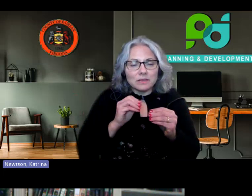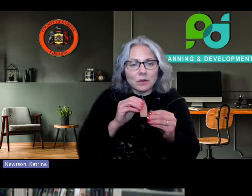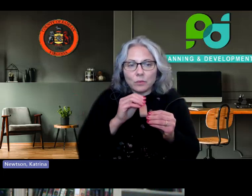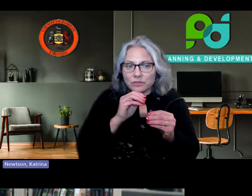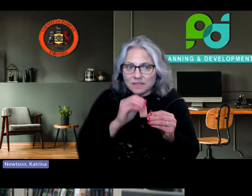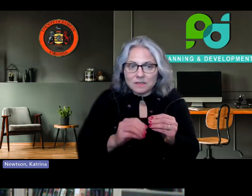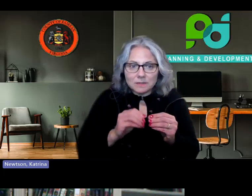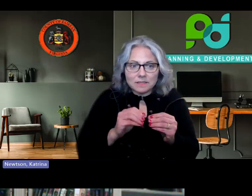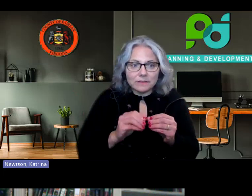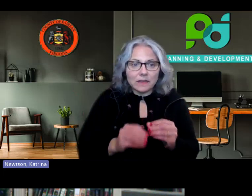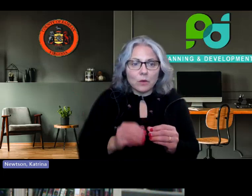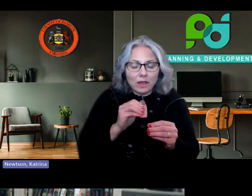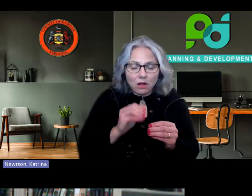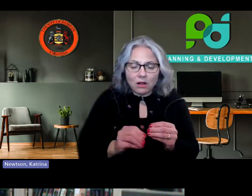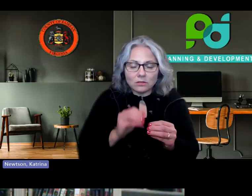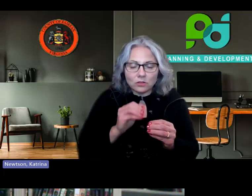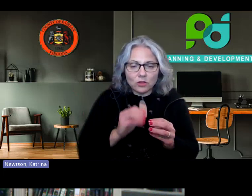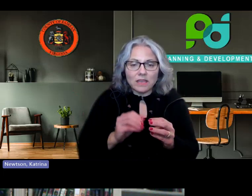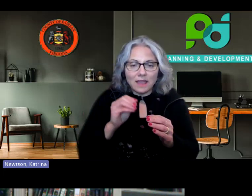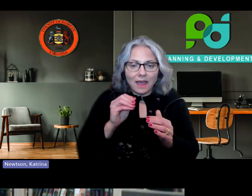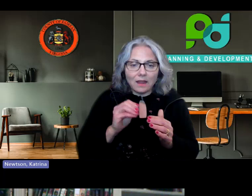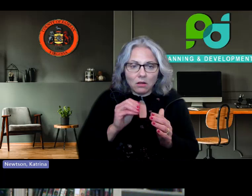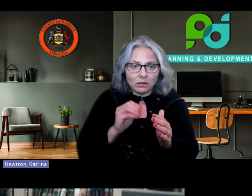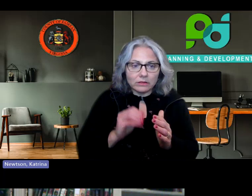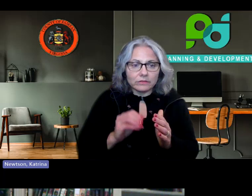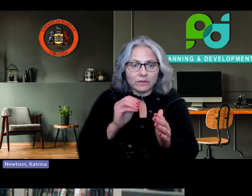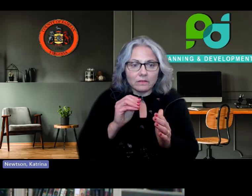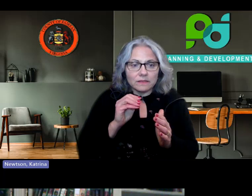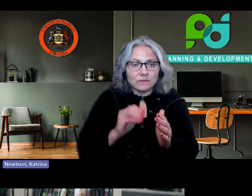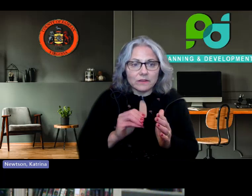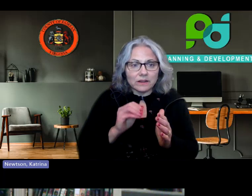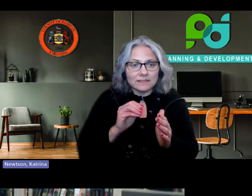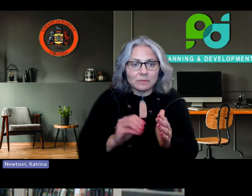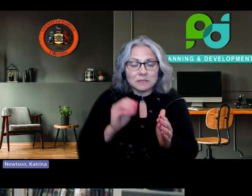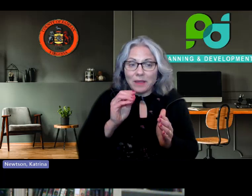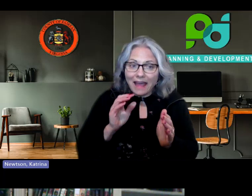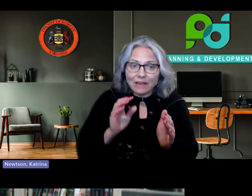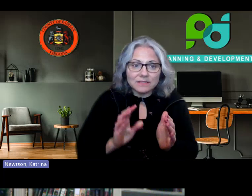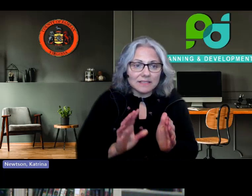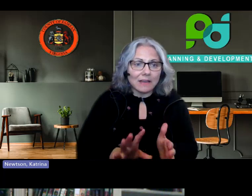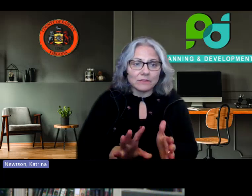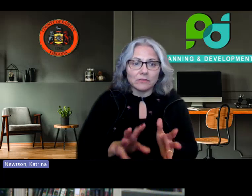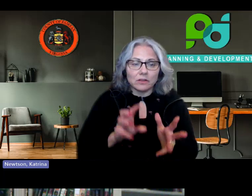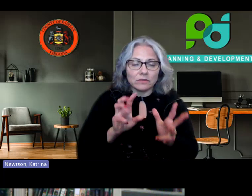whether with the site specific, we are looking at all of these various elements. We have staff involved. There